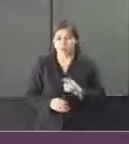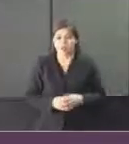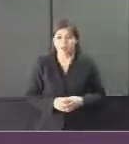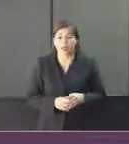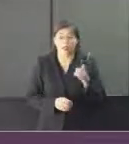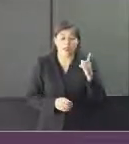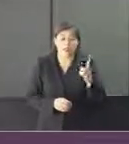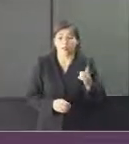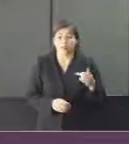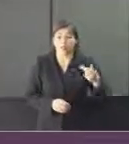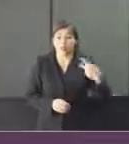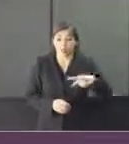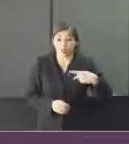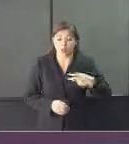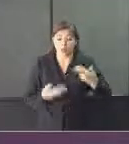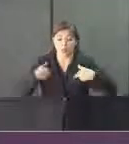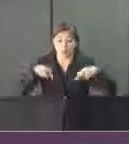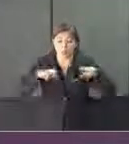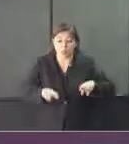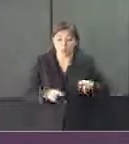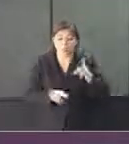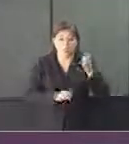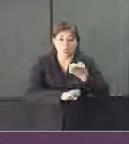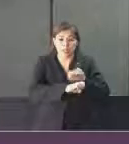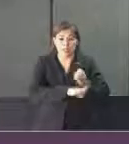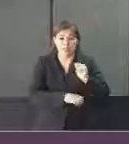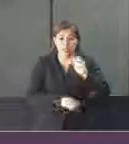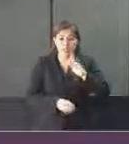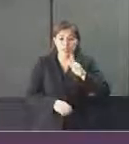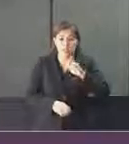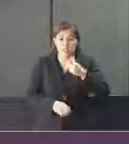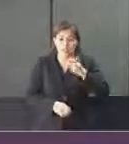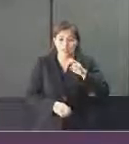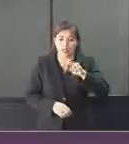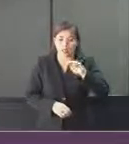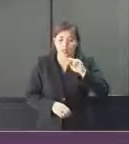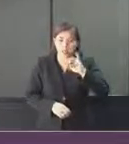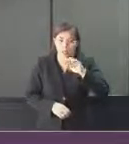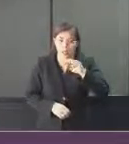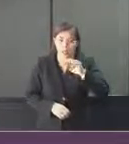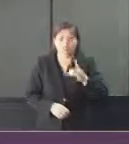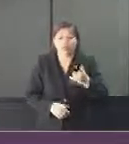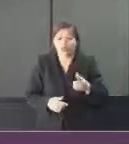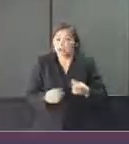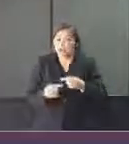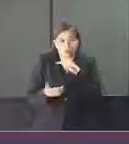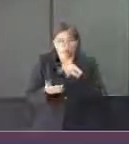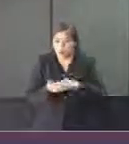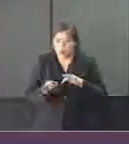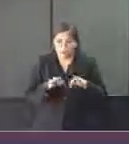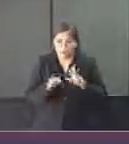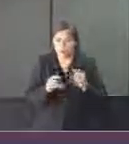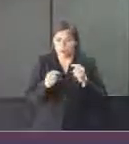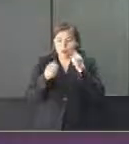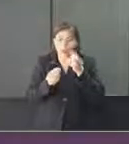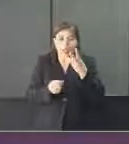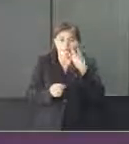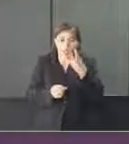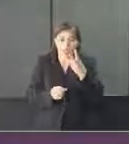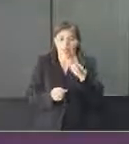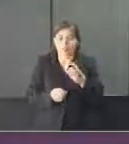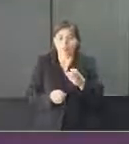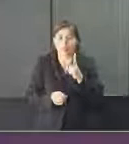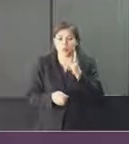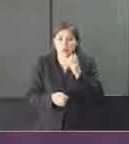all the agents of the Argentinian state, whatever their role is, and hierarchy. And in the